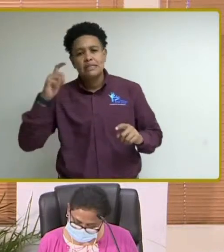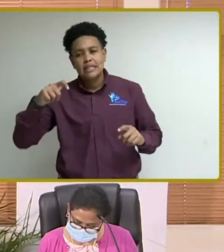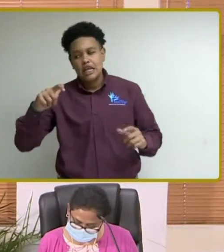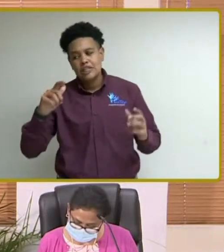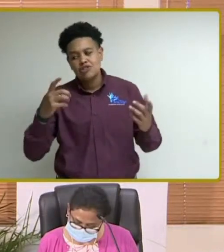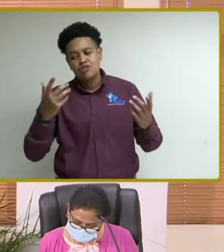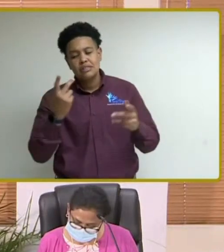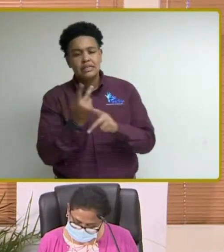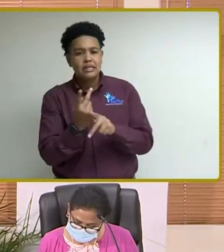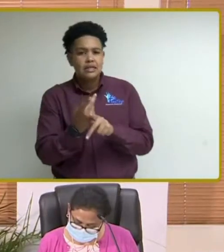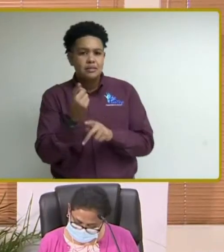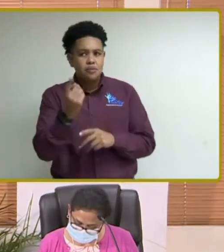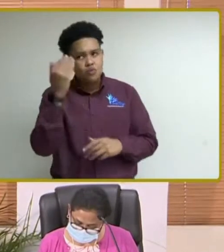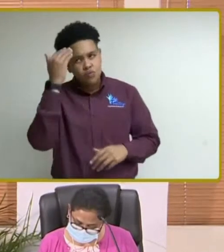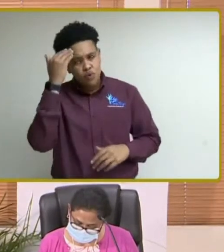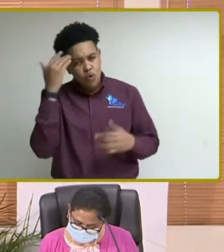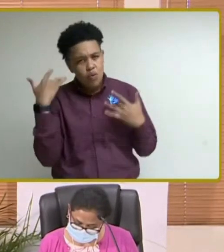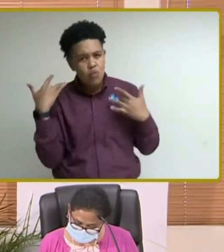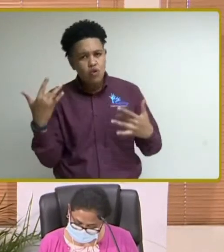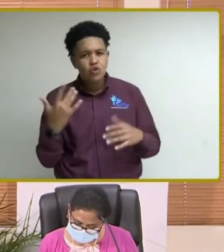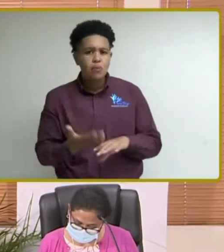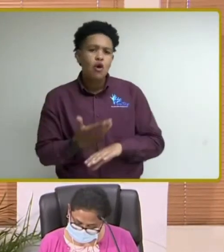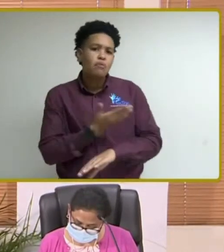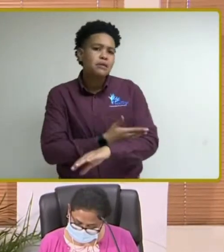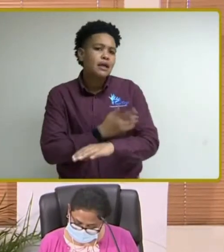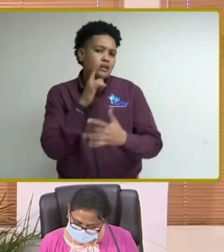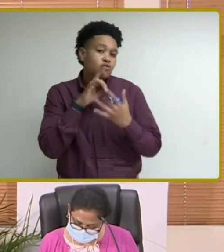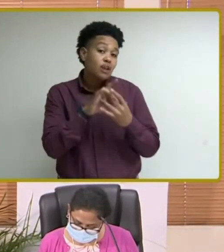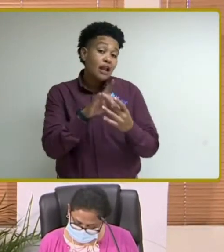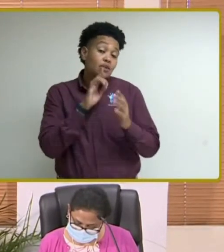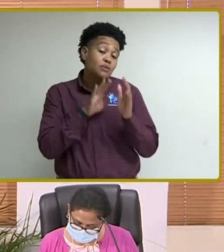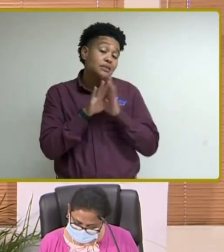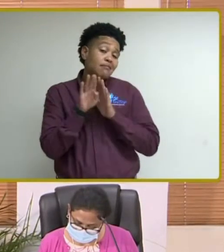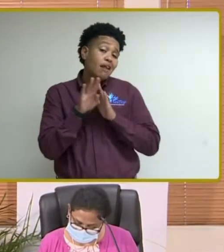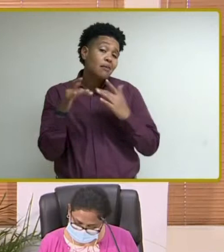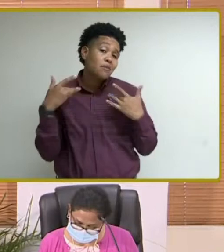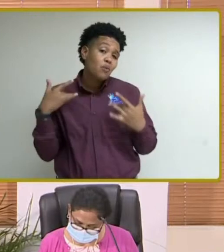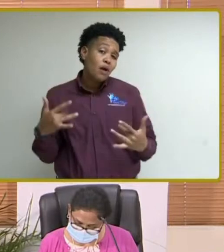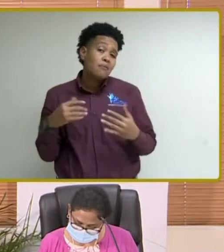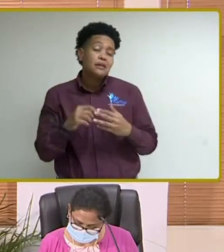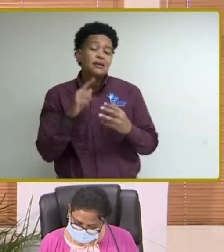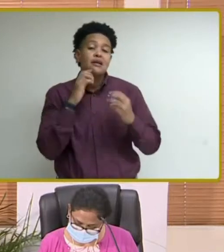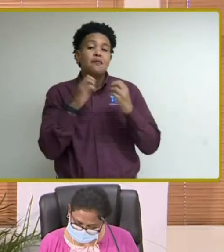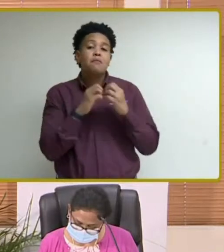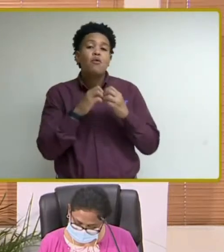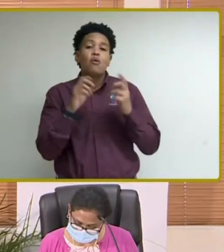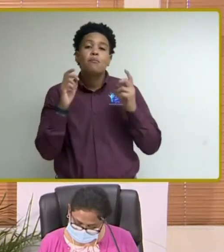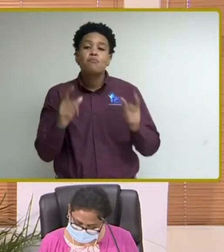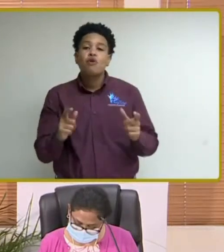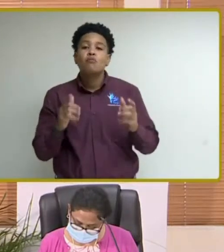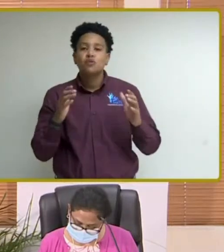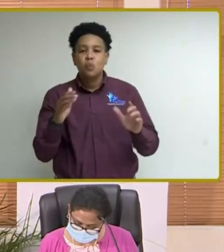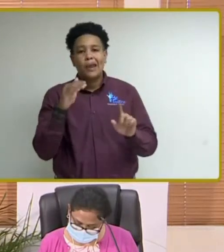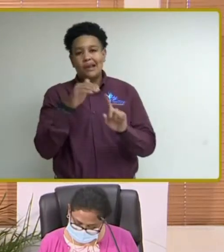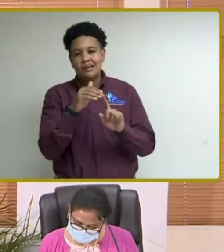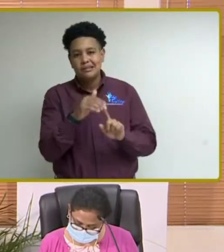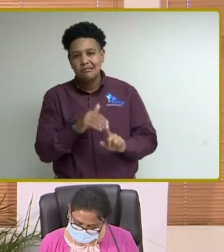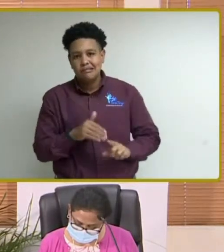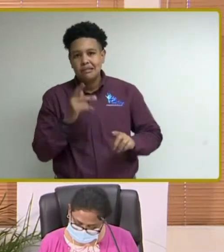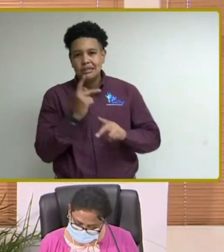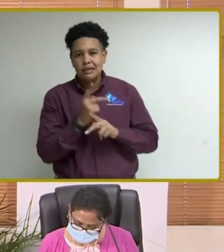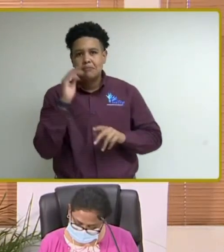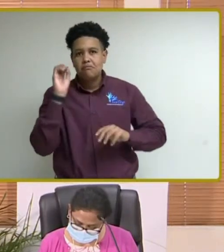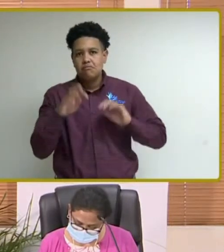necessary to keep you updated on the developments in a more prompt way, particularly